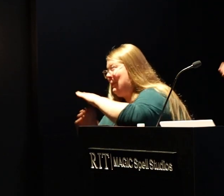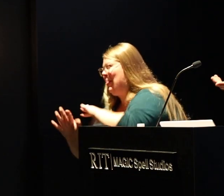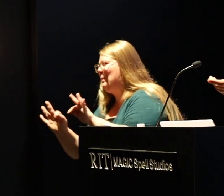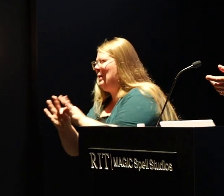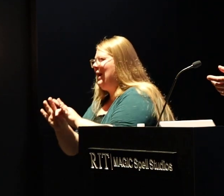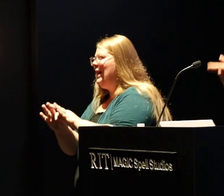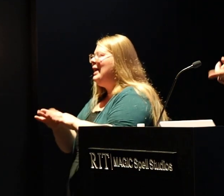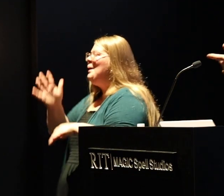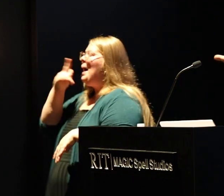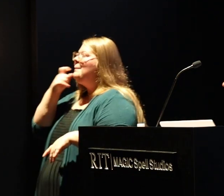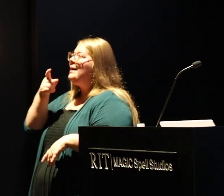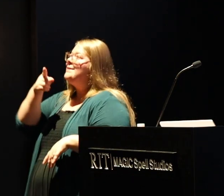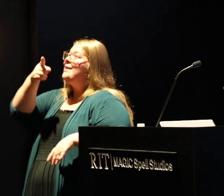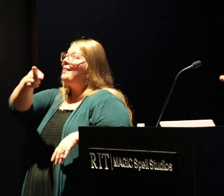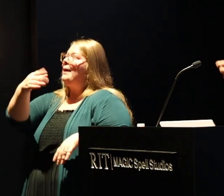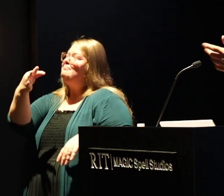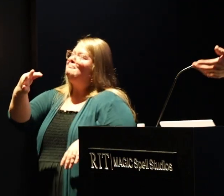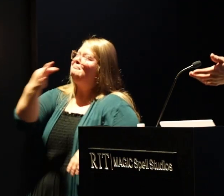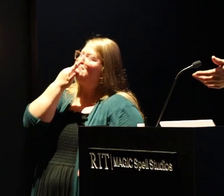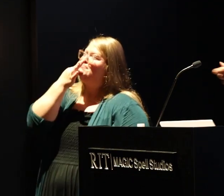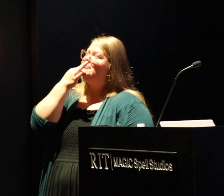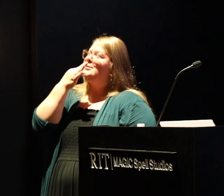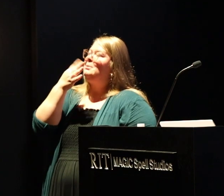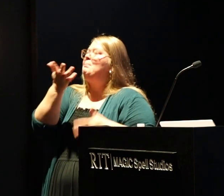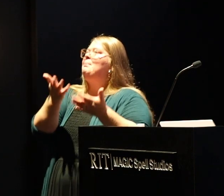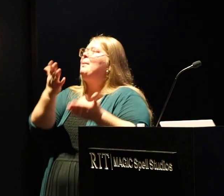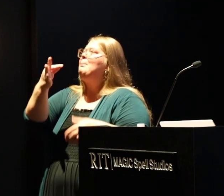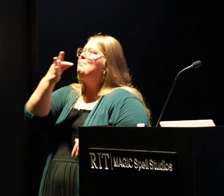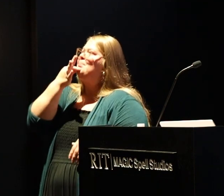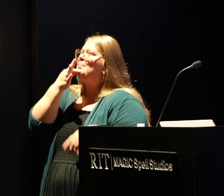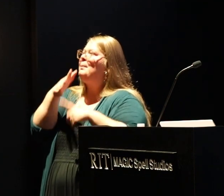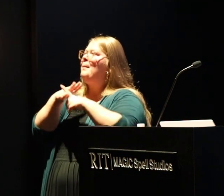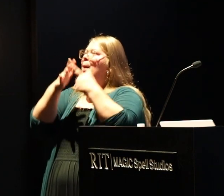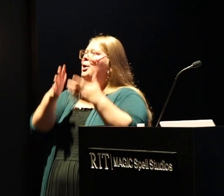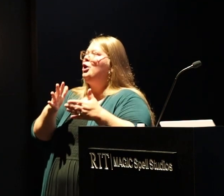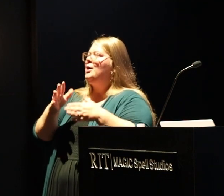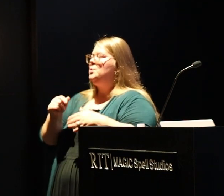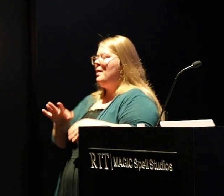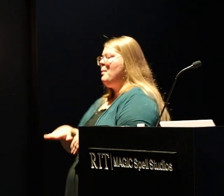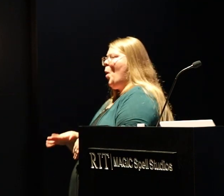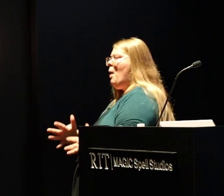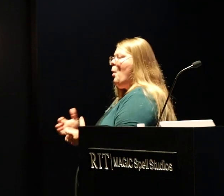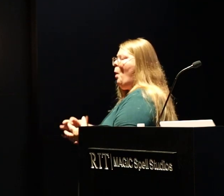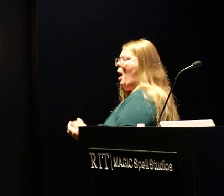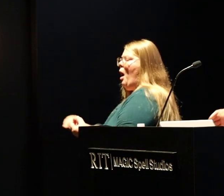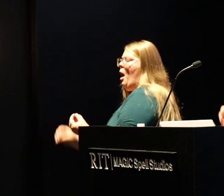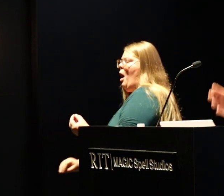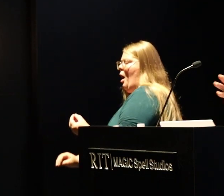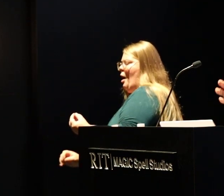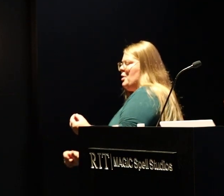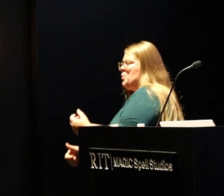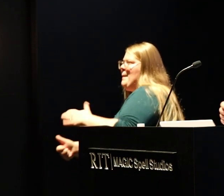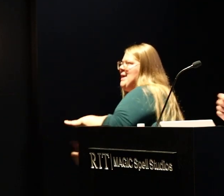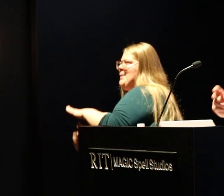knows more than you how to do their job, which is sort of what you're doing, you come to it with, you have a lot